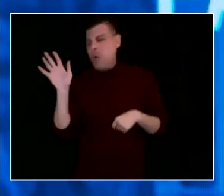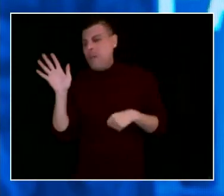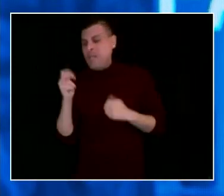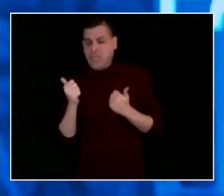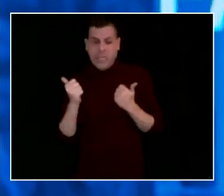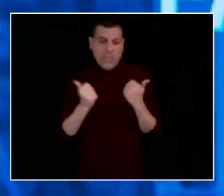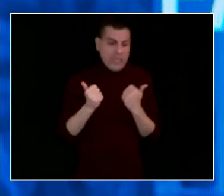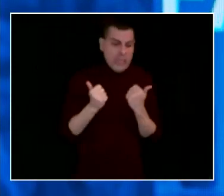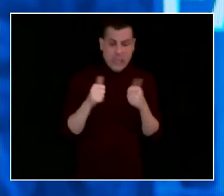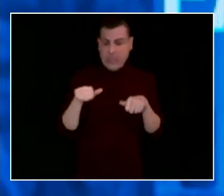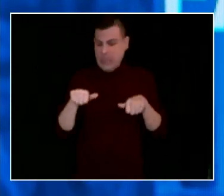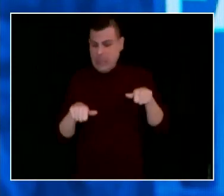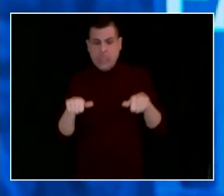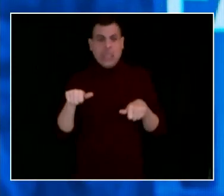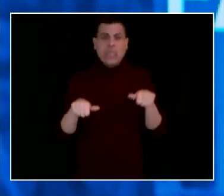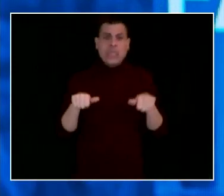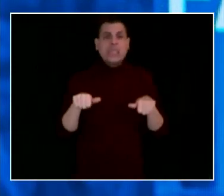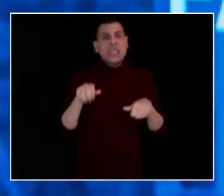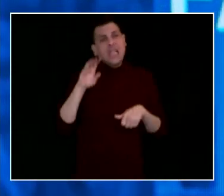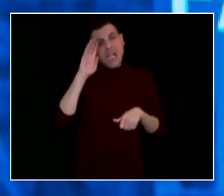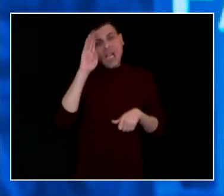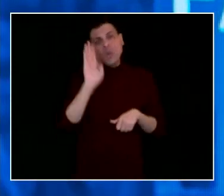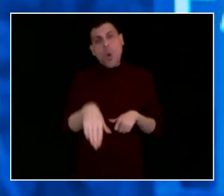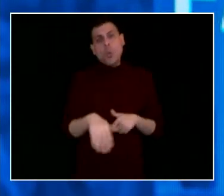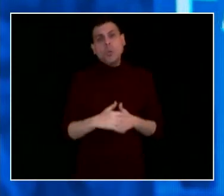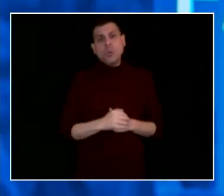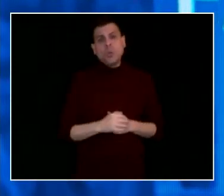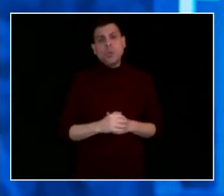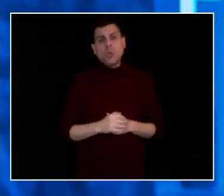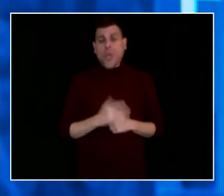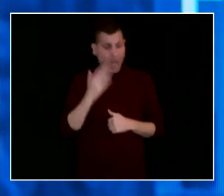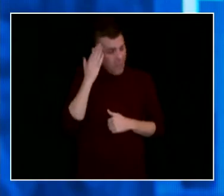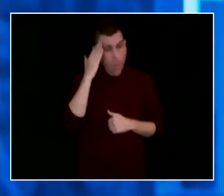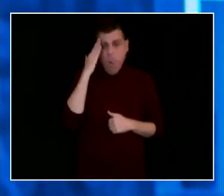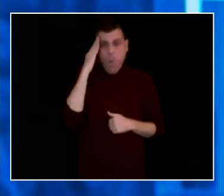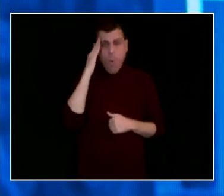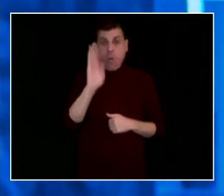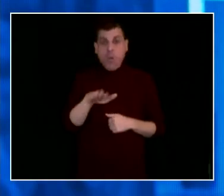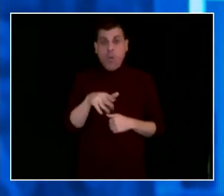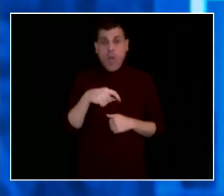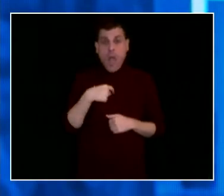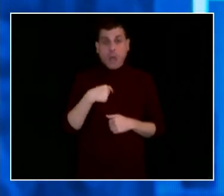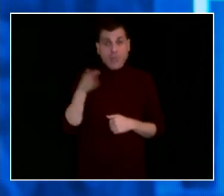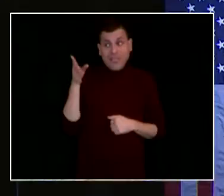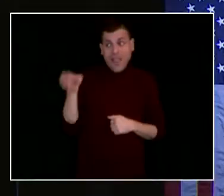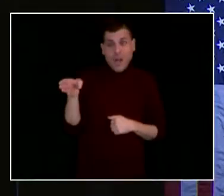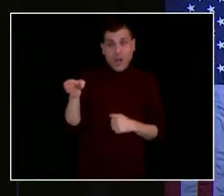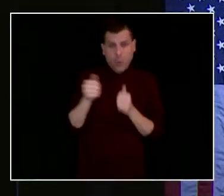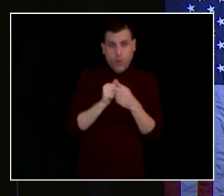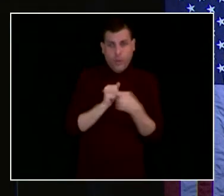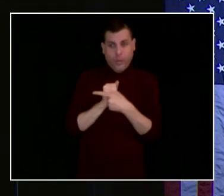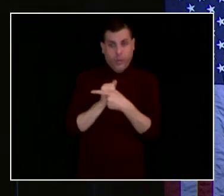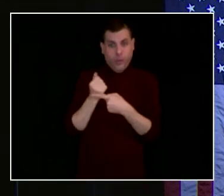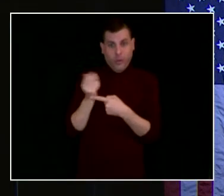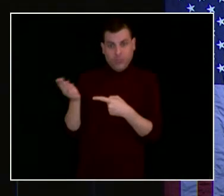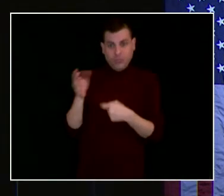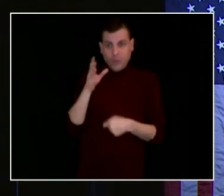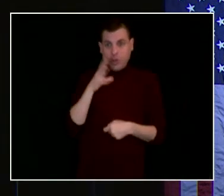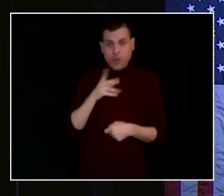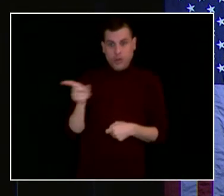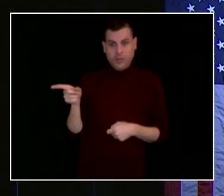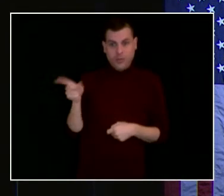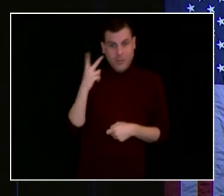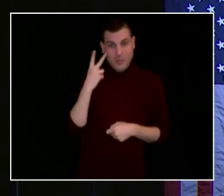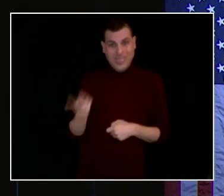I know because I was there with her. She worked several jobs just to